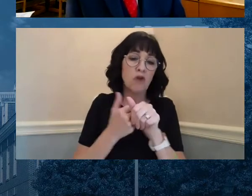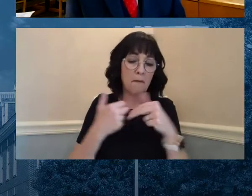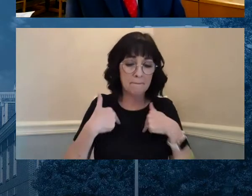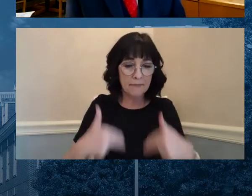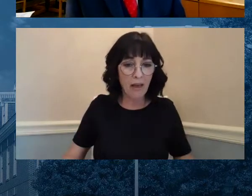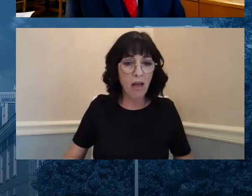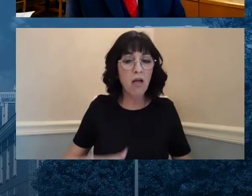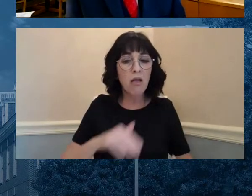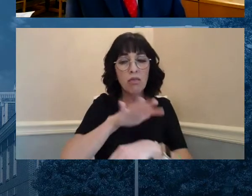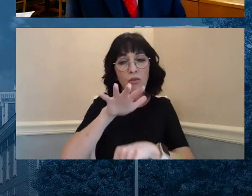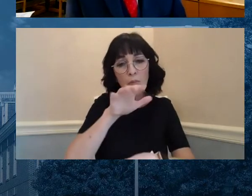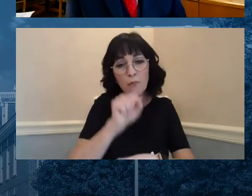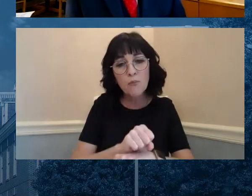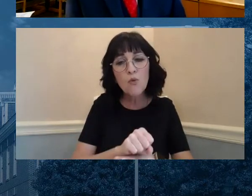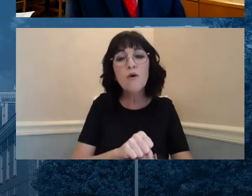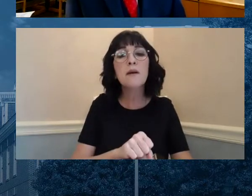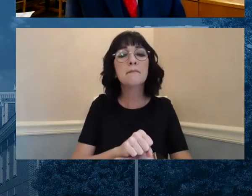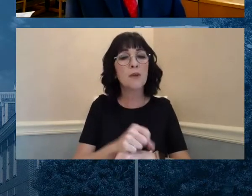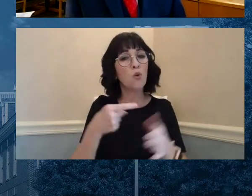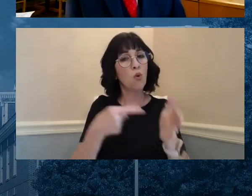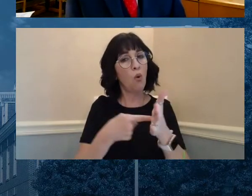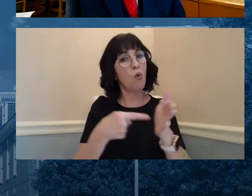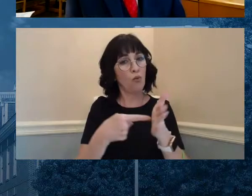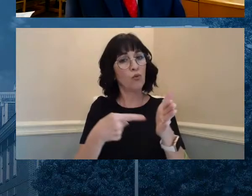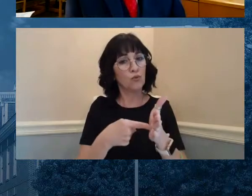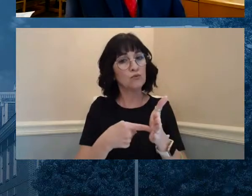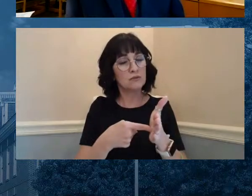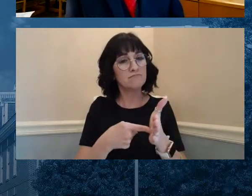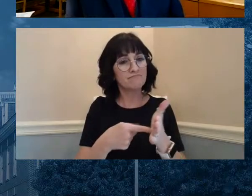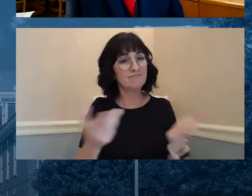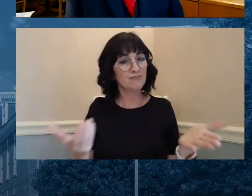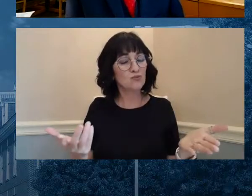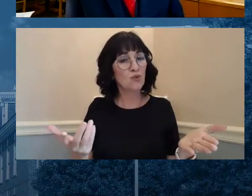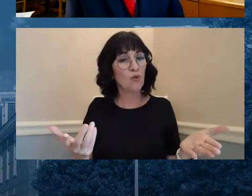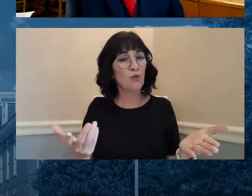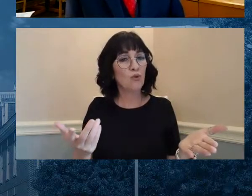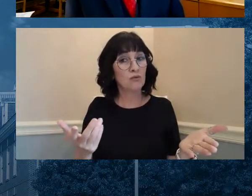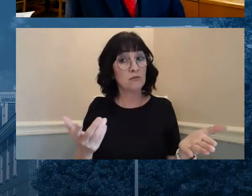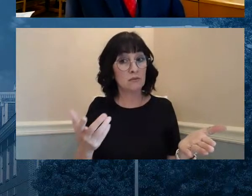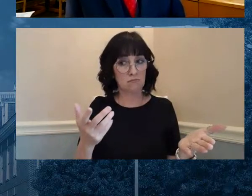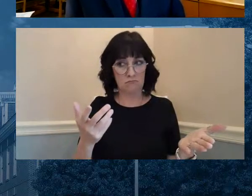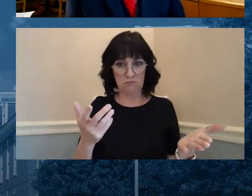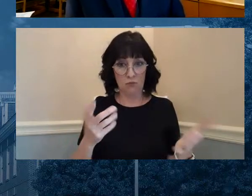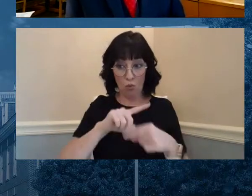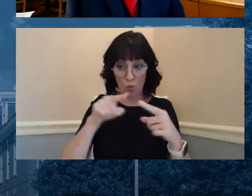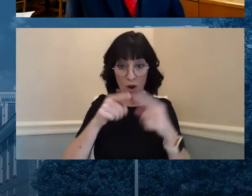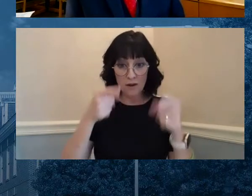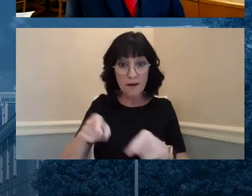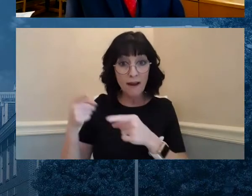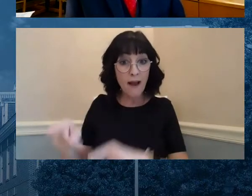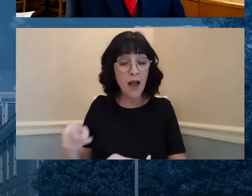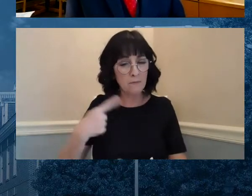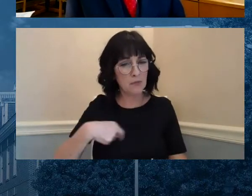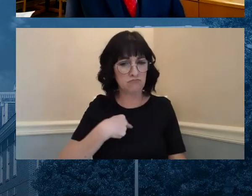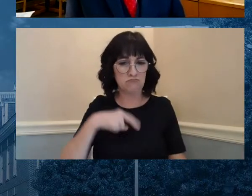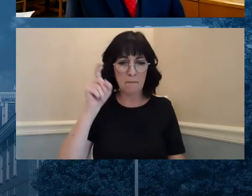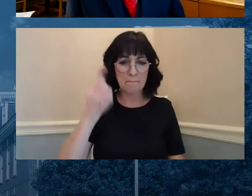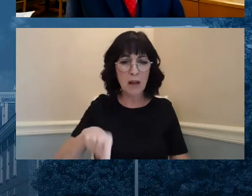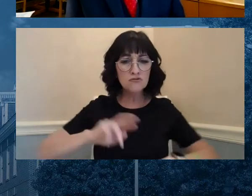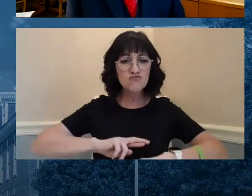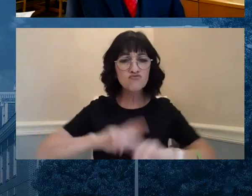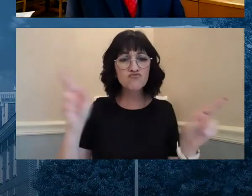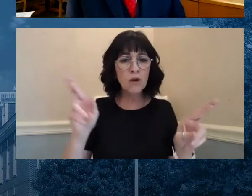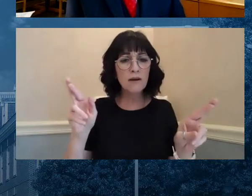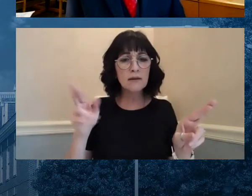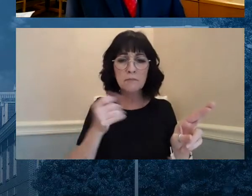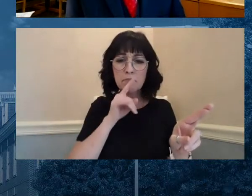please. I think that's all the slides I have, but I do want to take 1 minute then. Like I said,